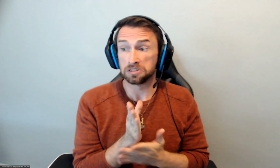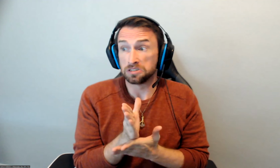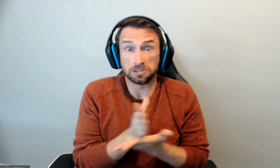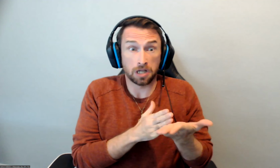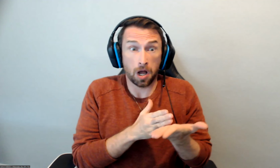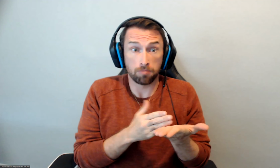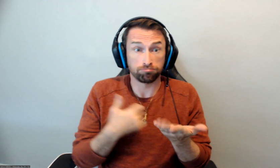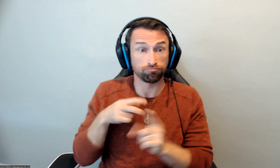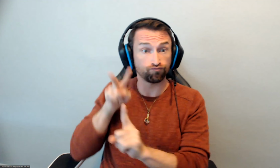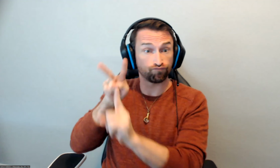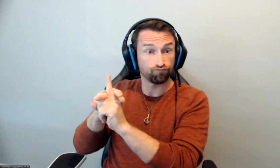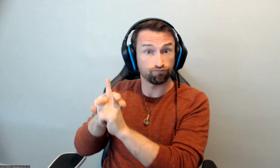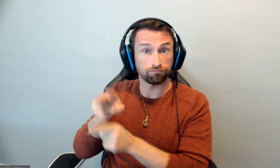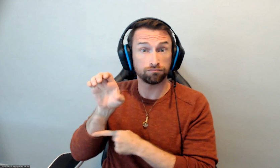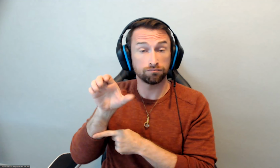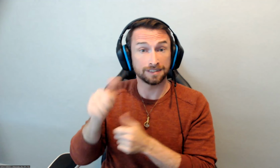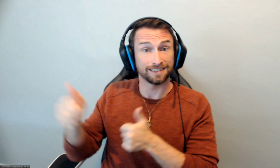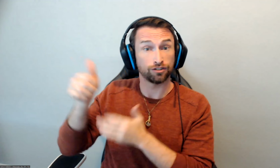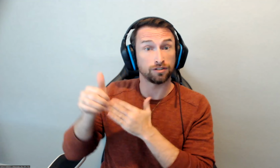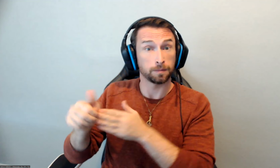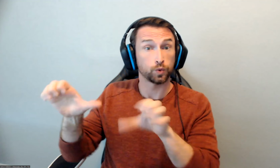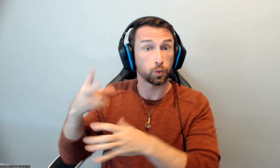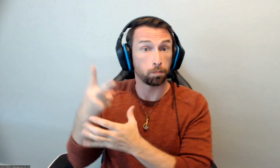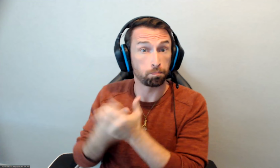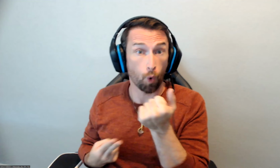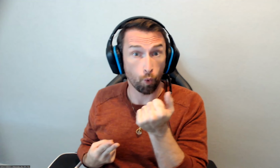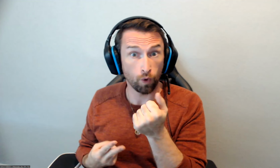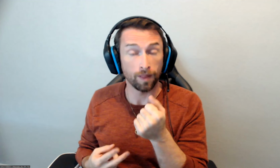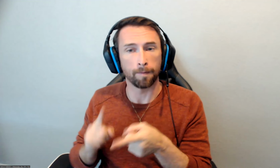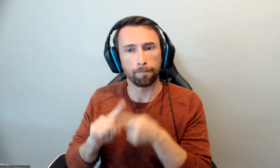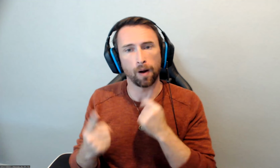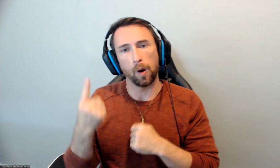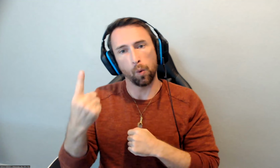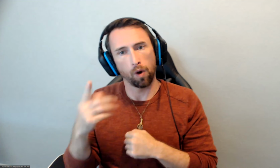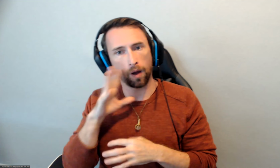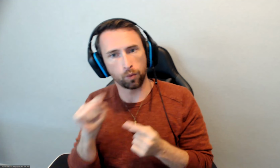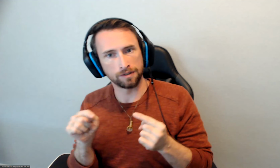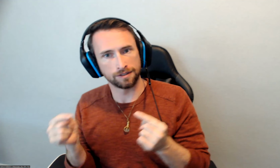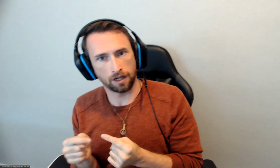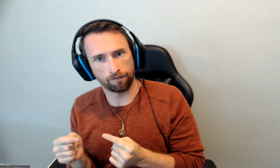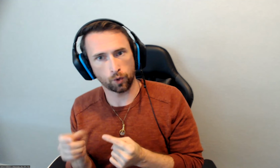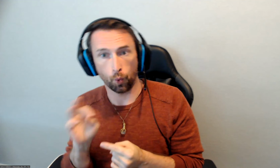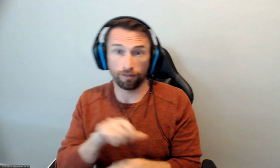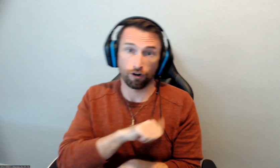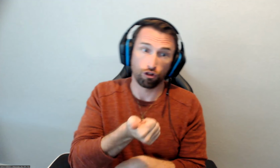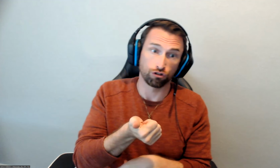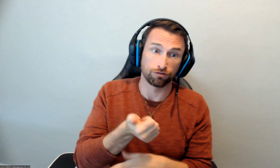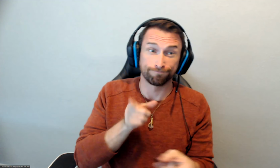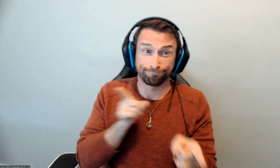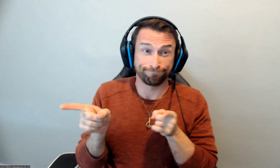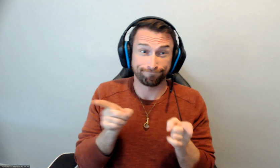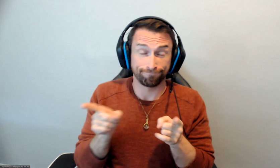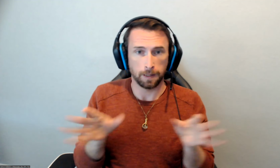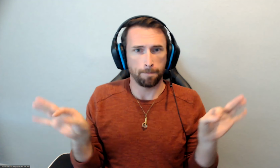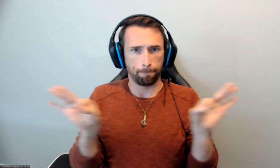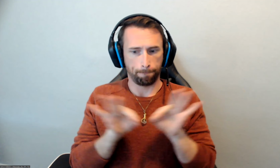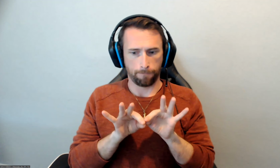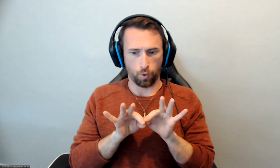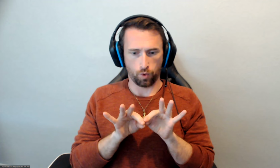both. It's going to come at the expense of one or both of those things. So you really want to make sure that you start